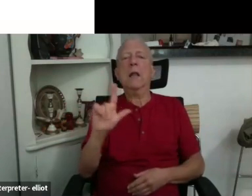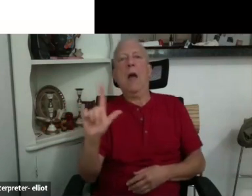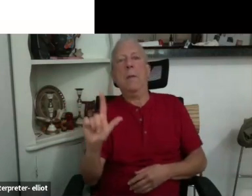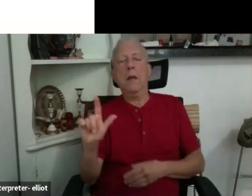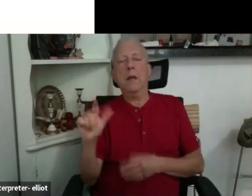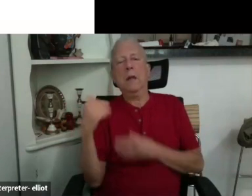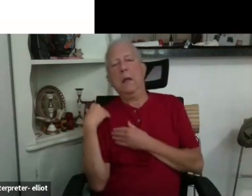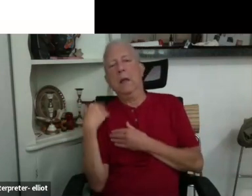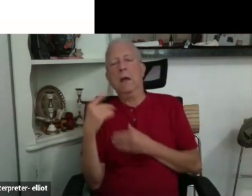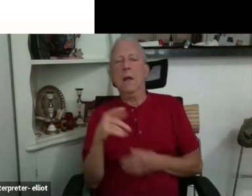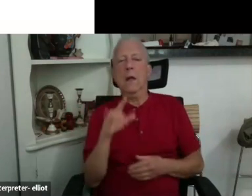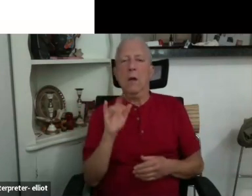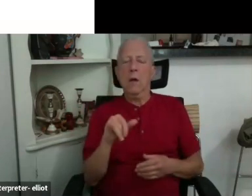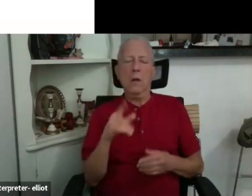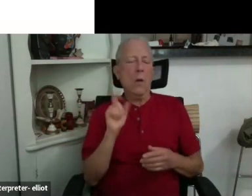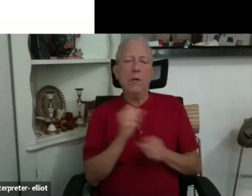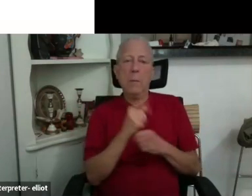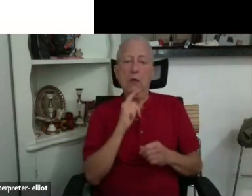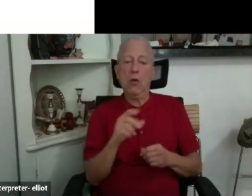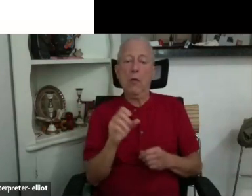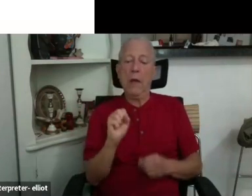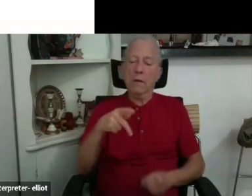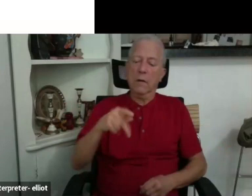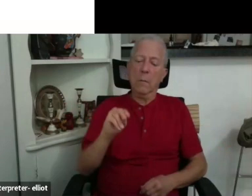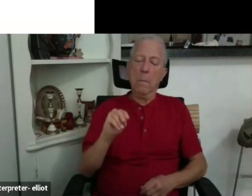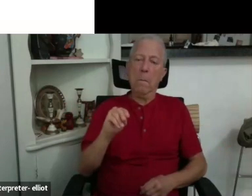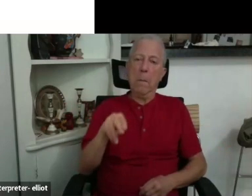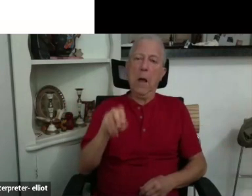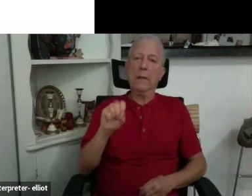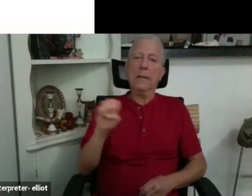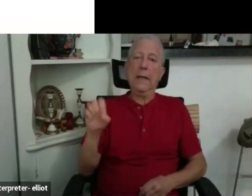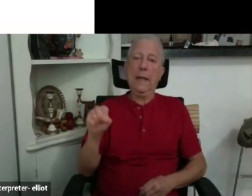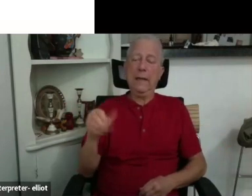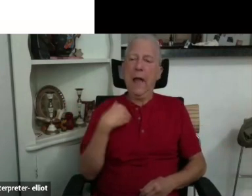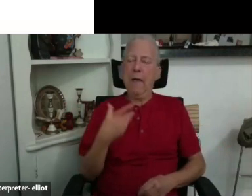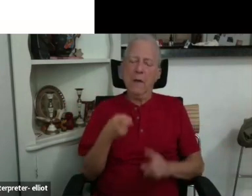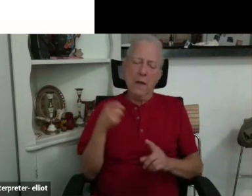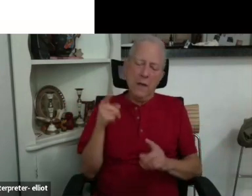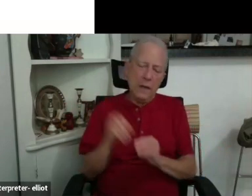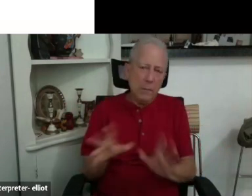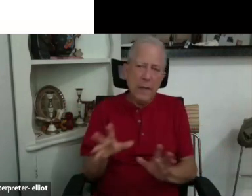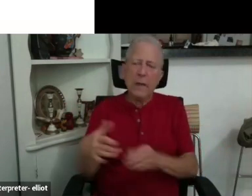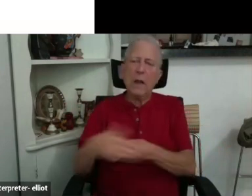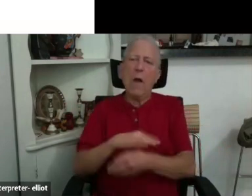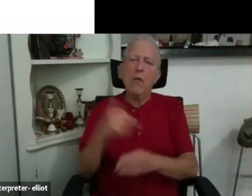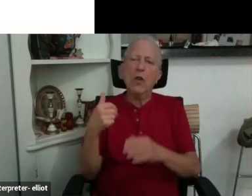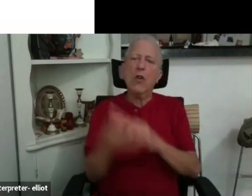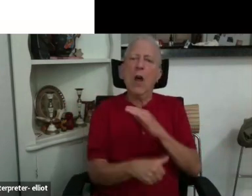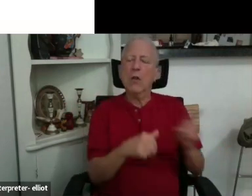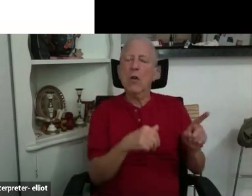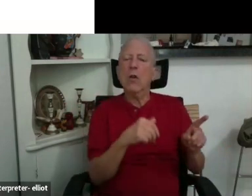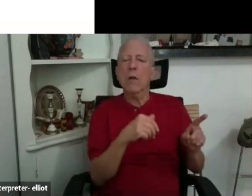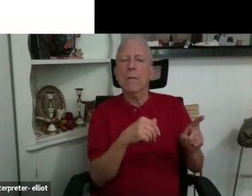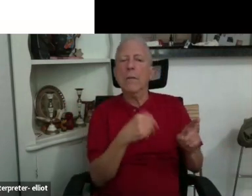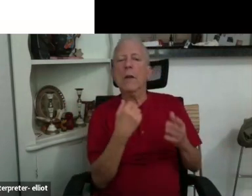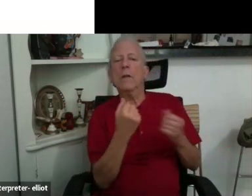kind of making sure that fiscal sponsees either have explicit coverage under their fiscal sponsors insurance or